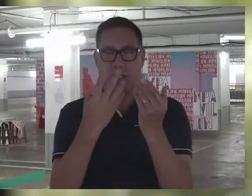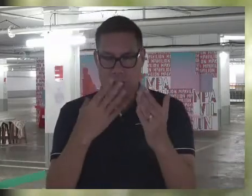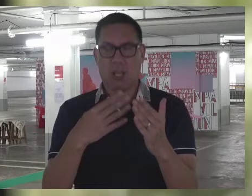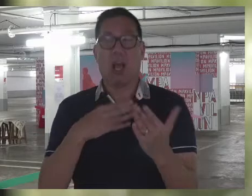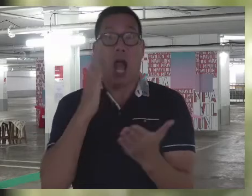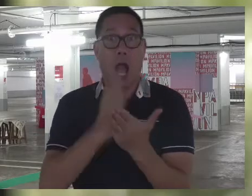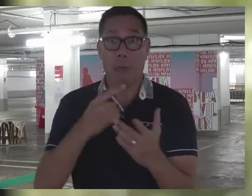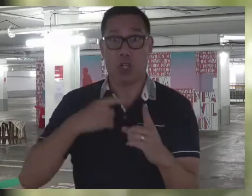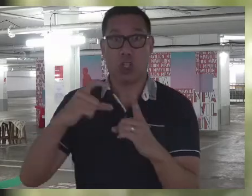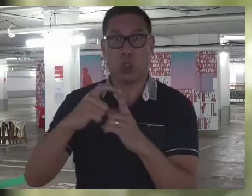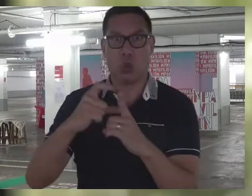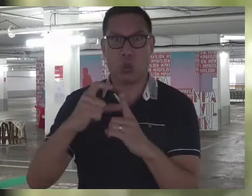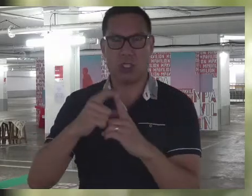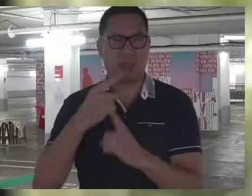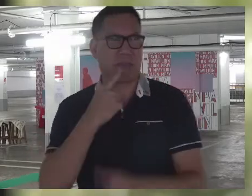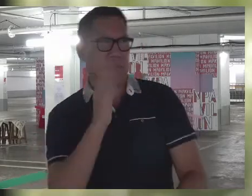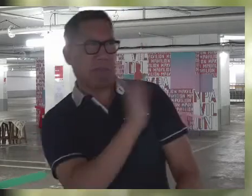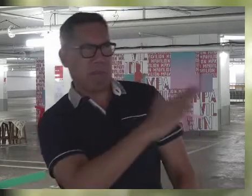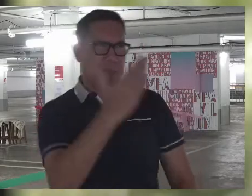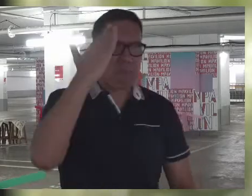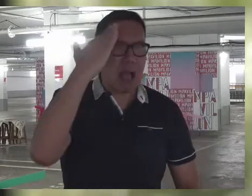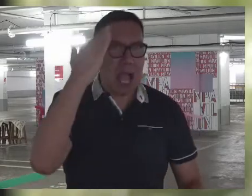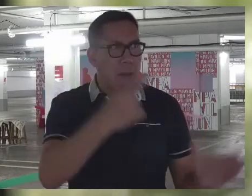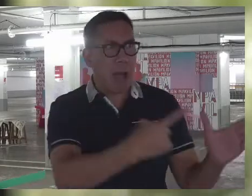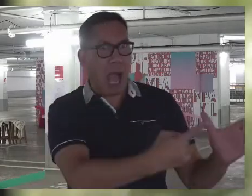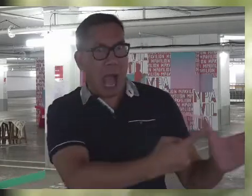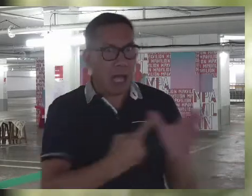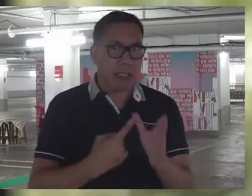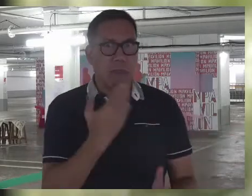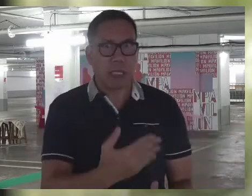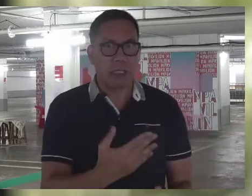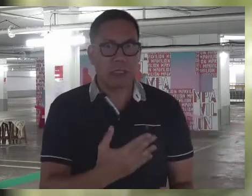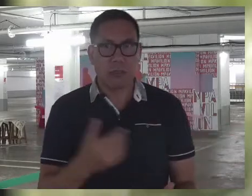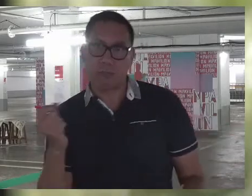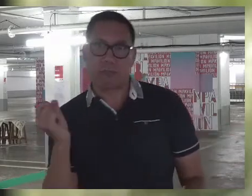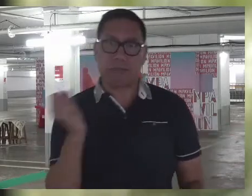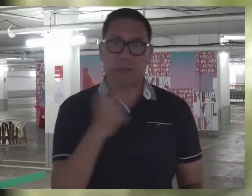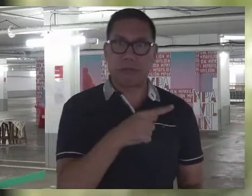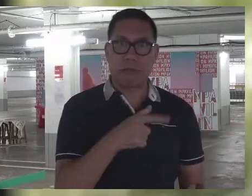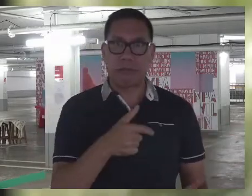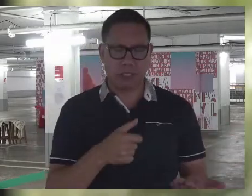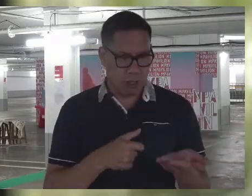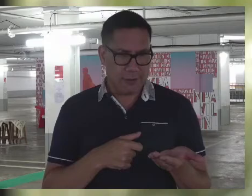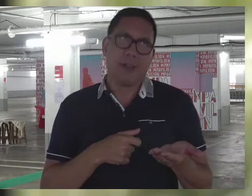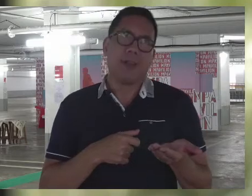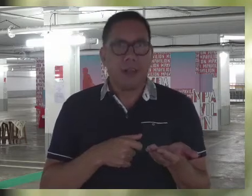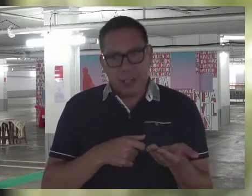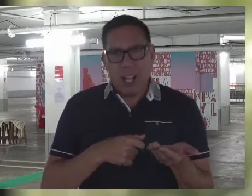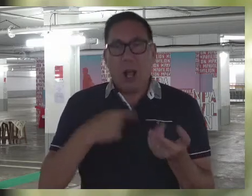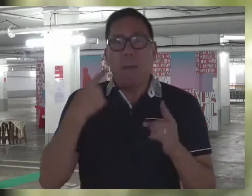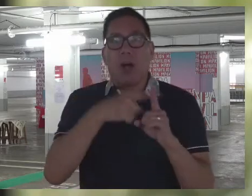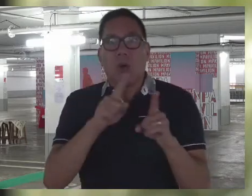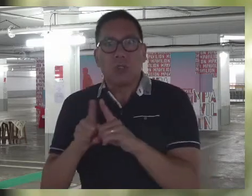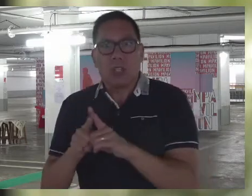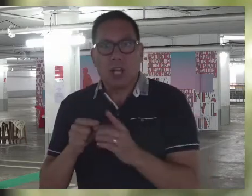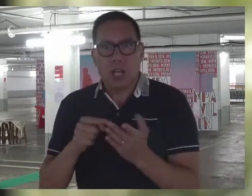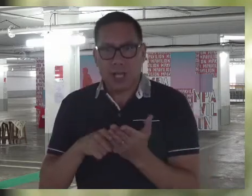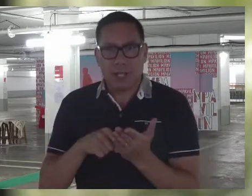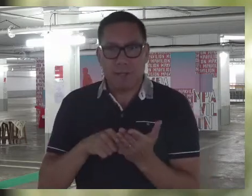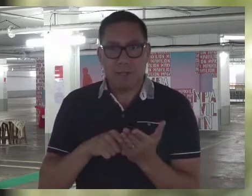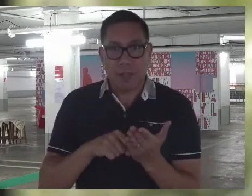literally my daughter screaming at me, Mum, would you sort of answer the text messages? But then it's also played into sort of idea